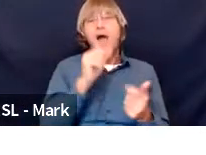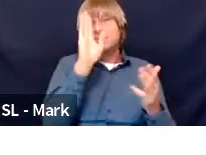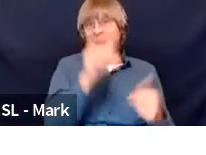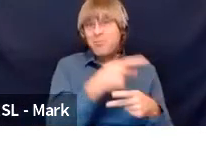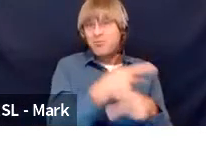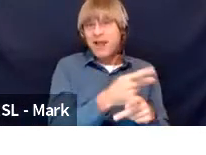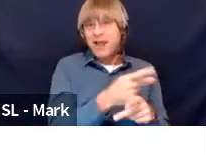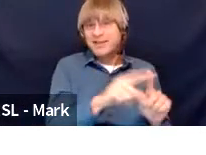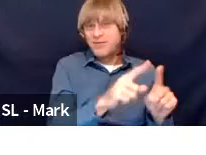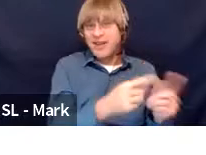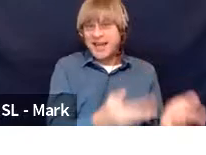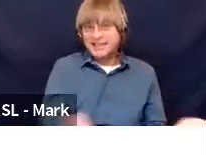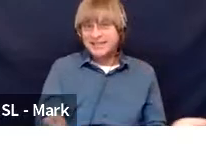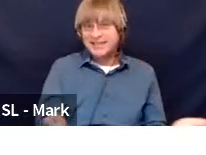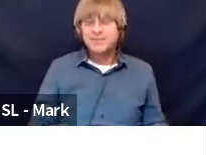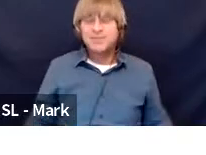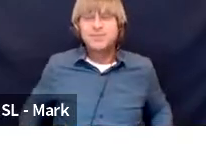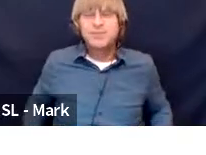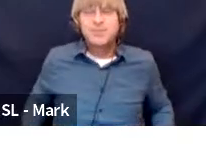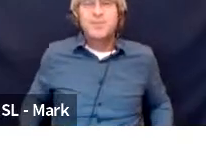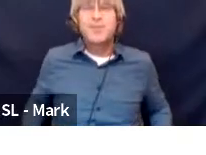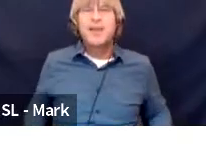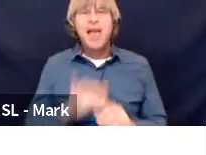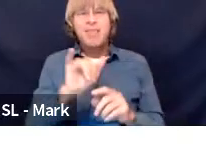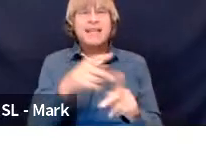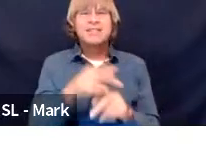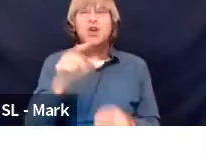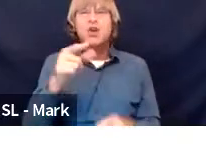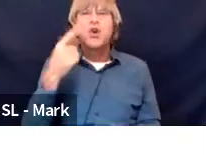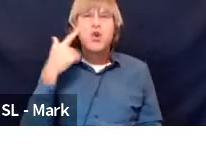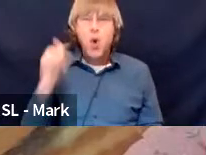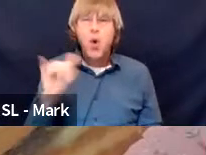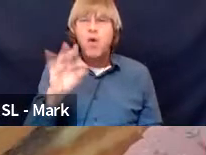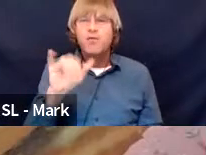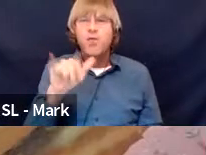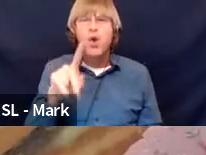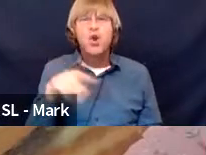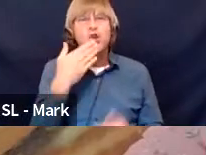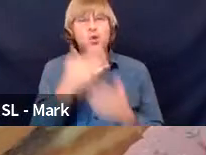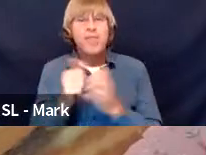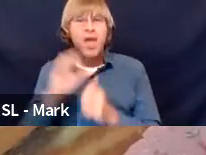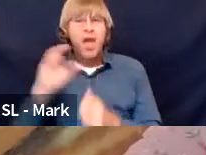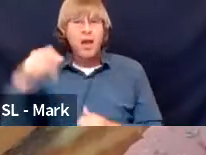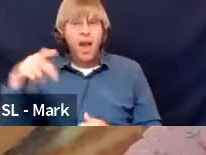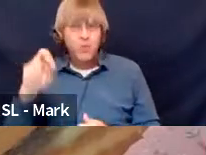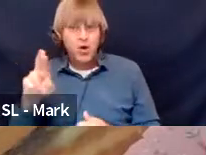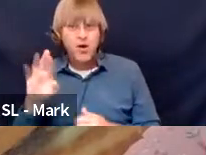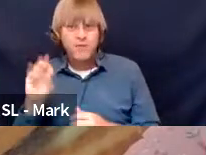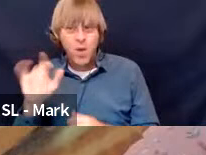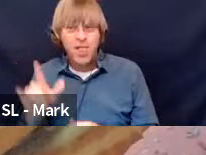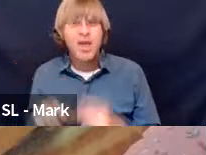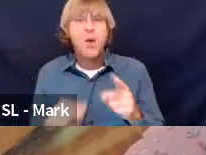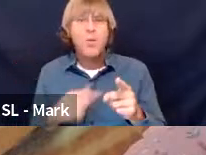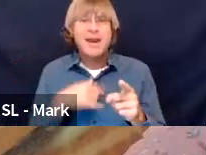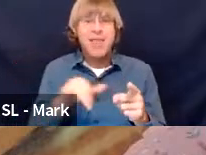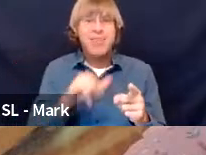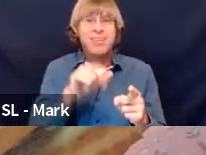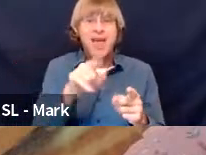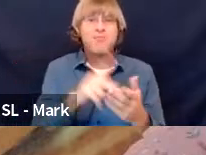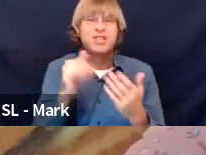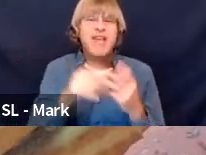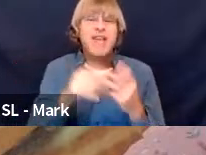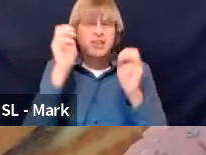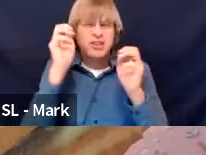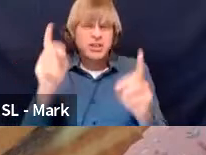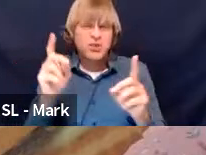production techniques. In this case of gold foil, they look great with copper foil. This was a project we did recently, an educational